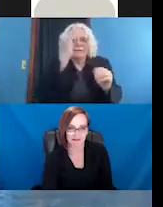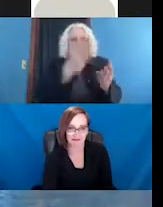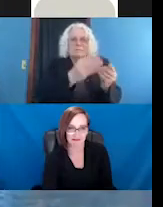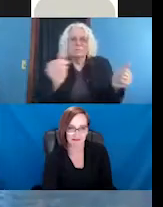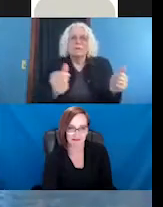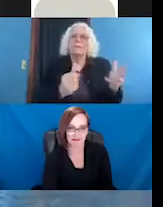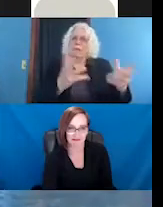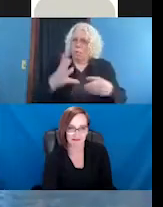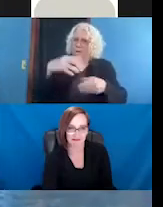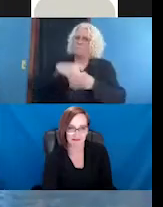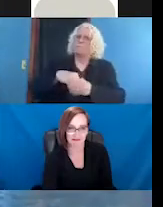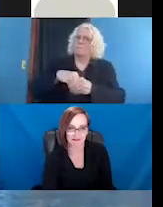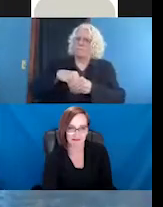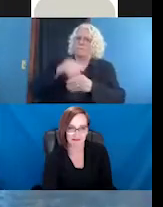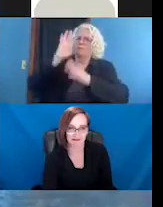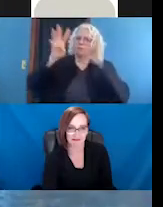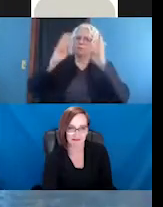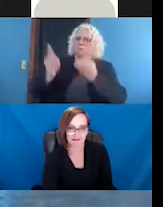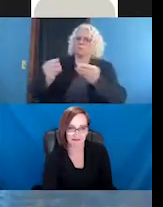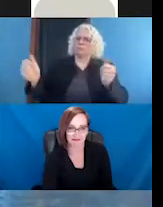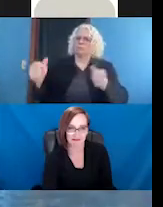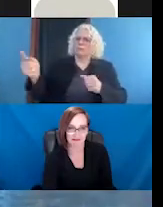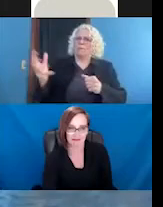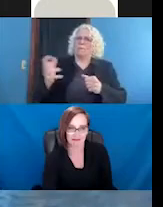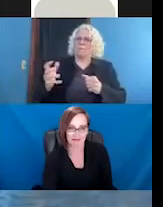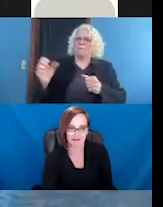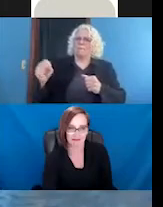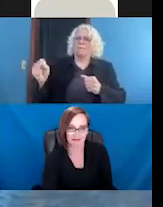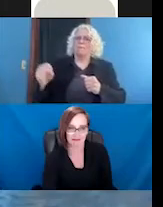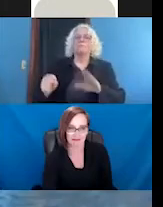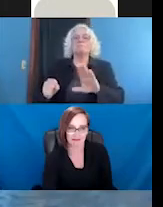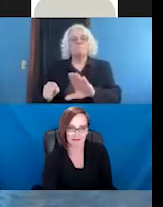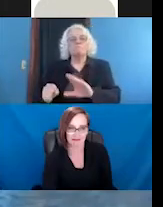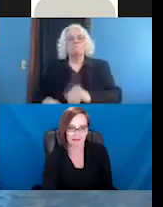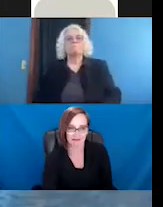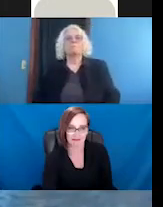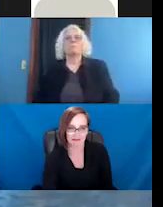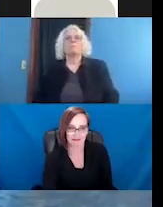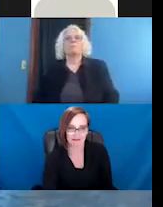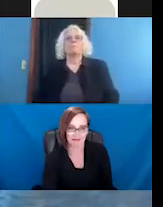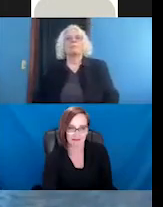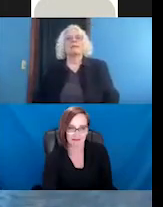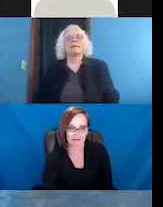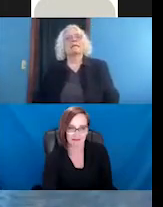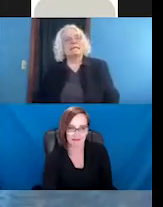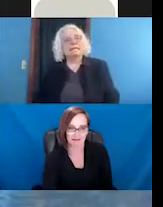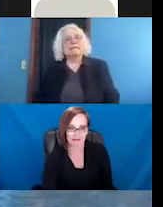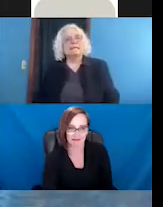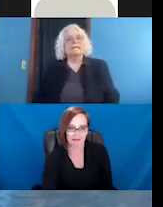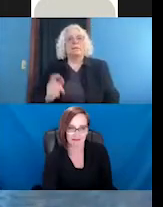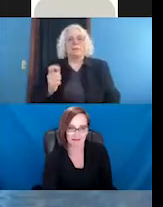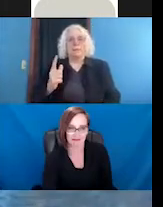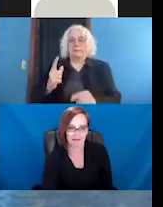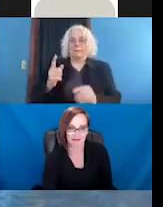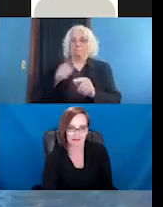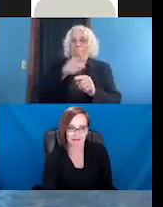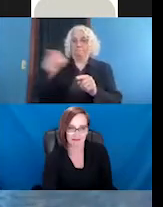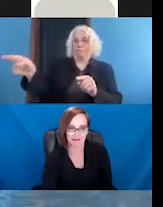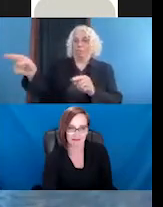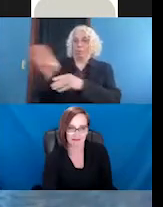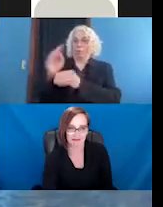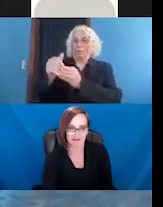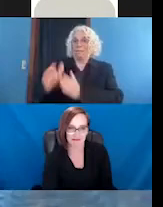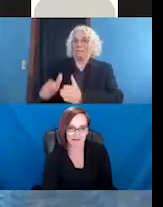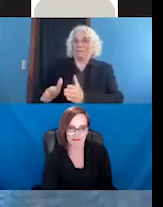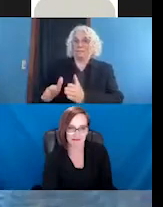of the solution. They also, and this is really a charge to the business leaders on the call, because I